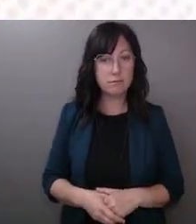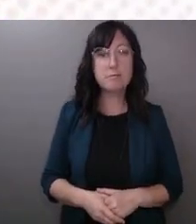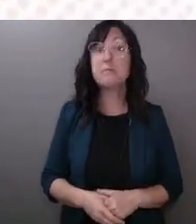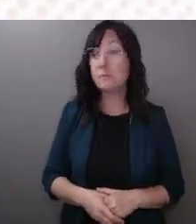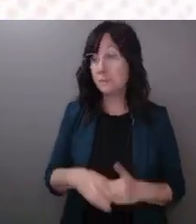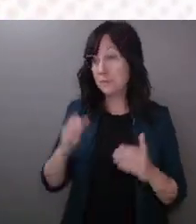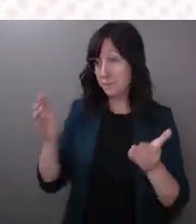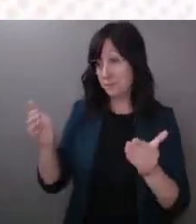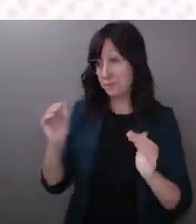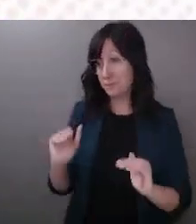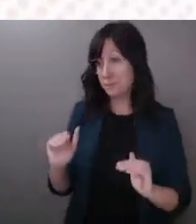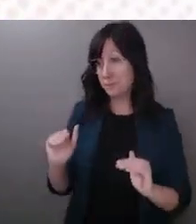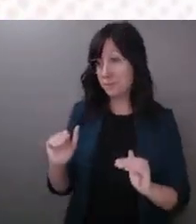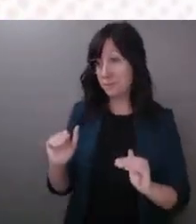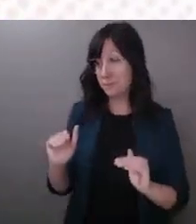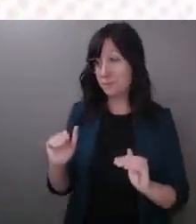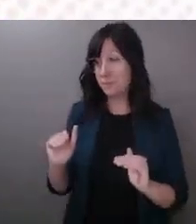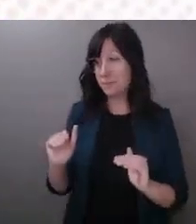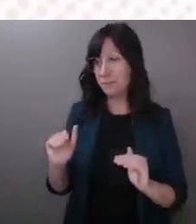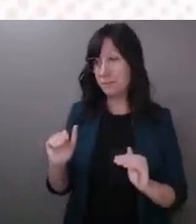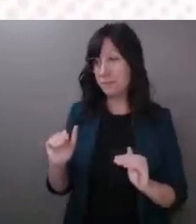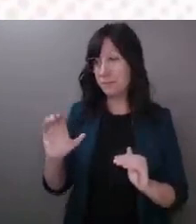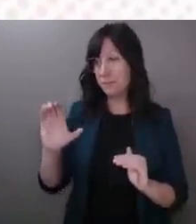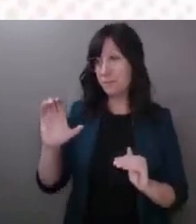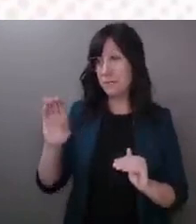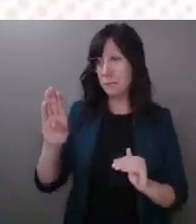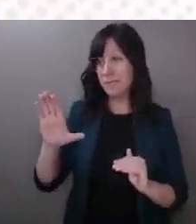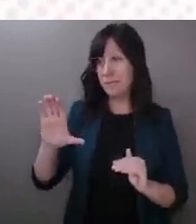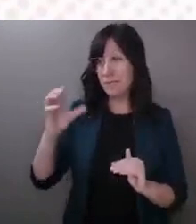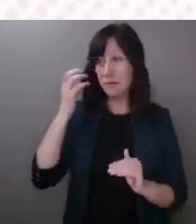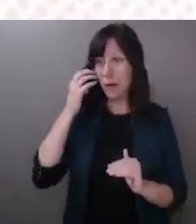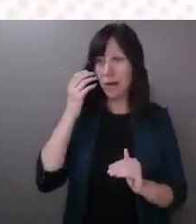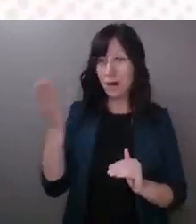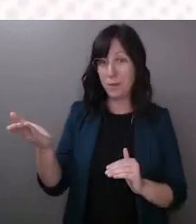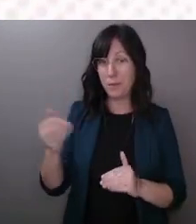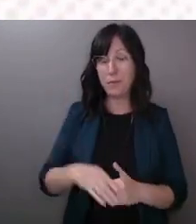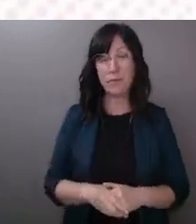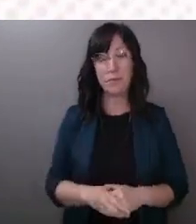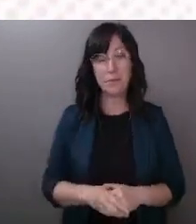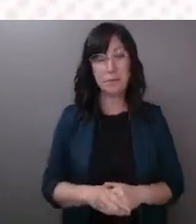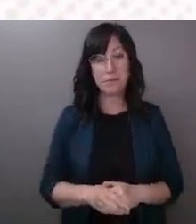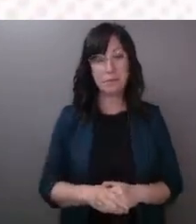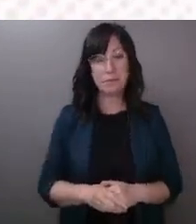Perfect. And next we will go to CBC Radio.